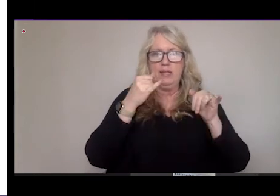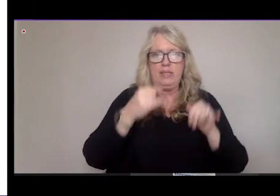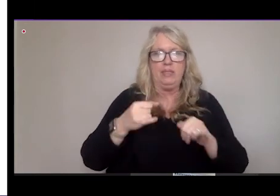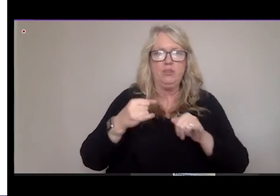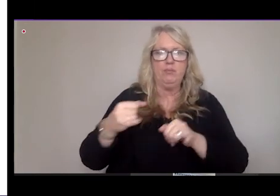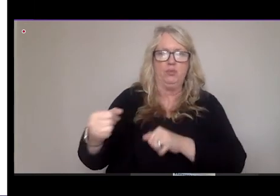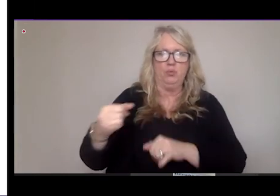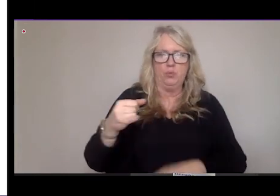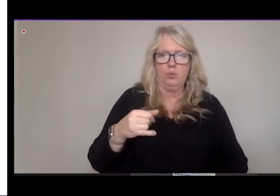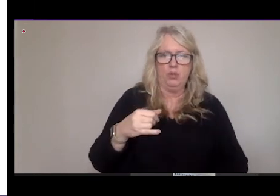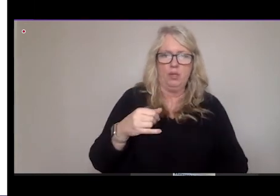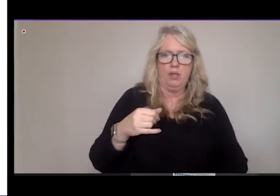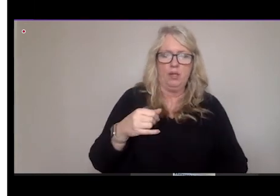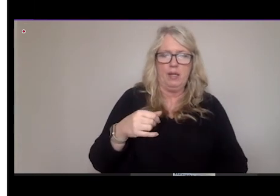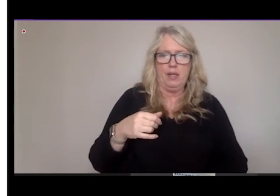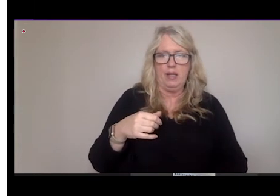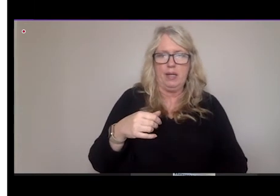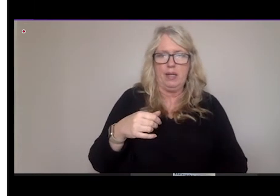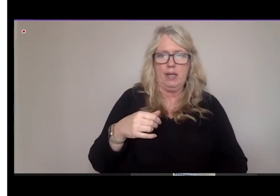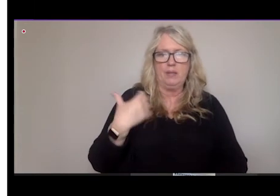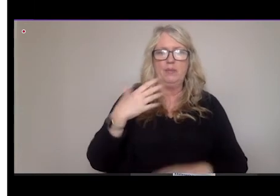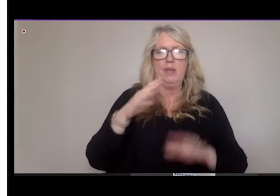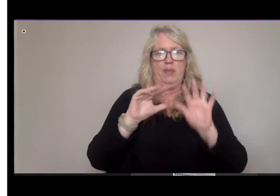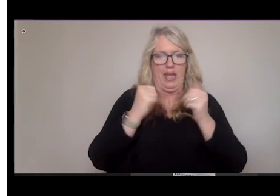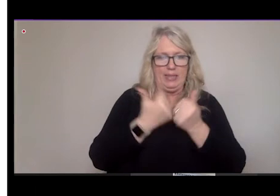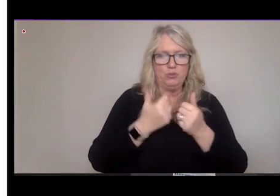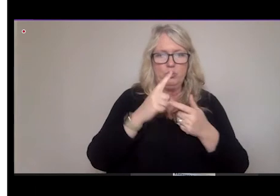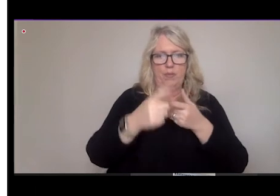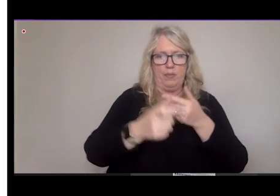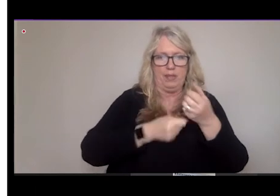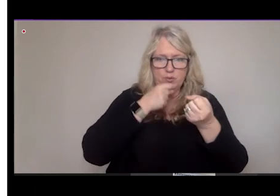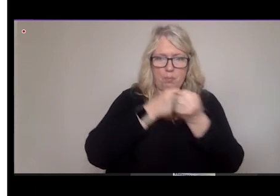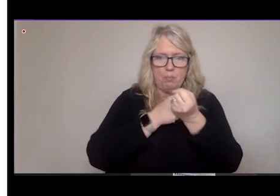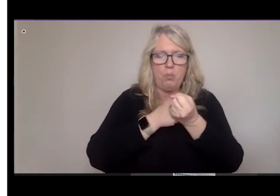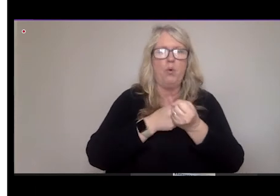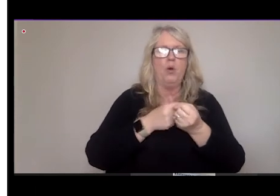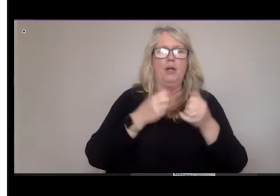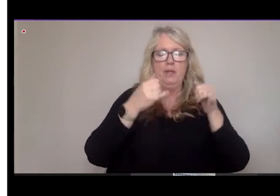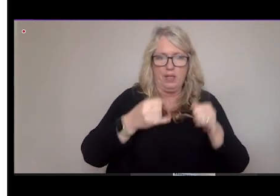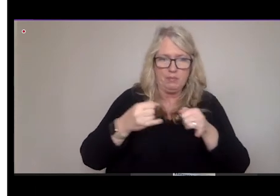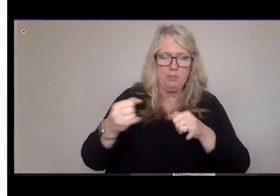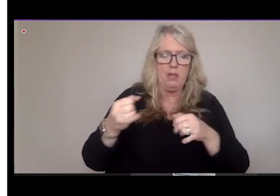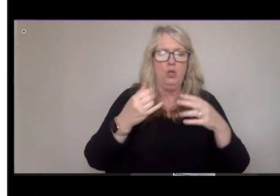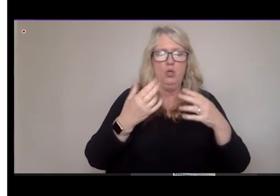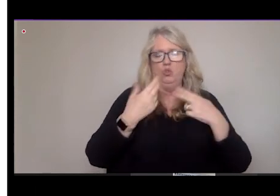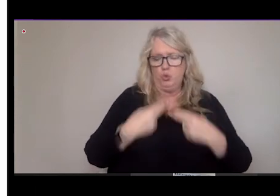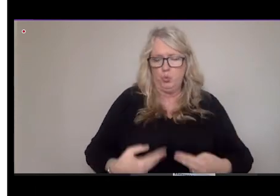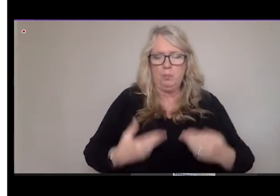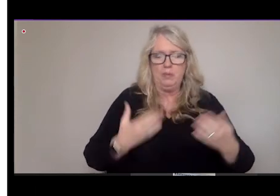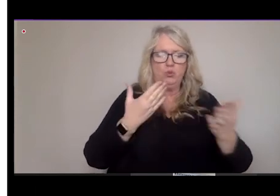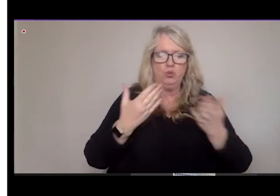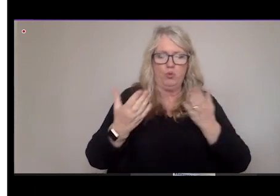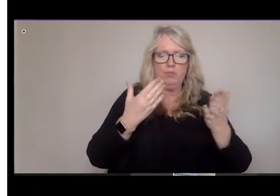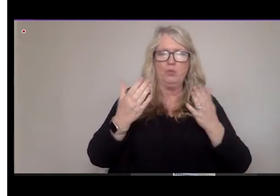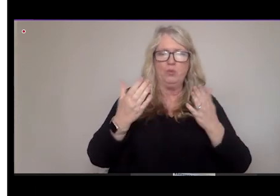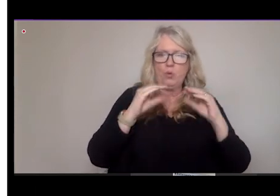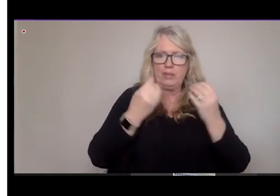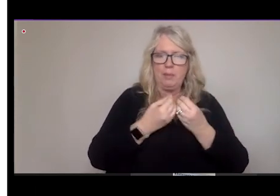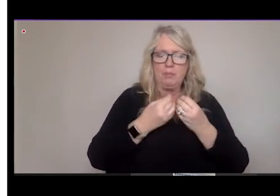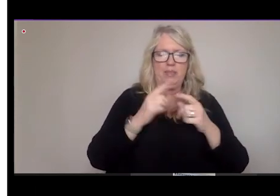places that individuals, uh, the, the agencies that support individuals, human